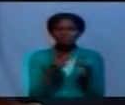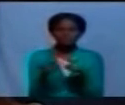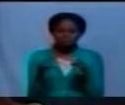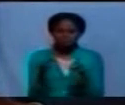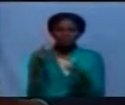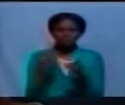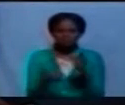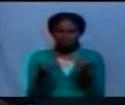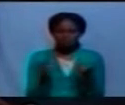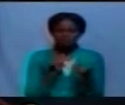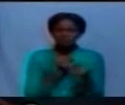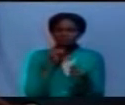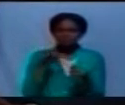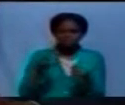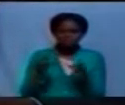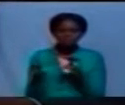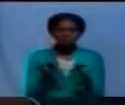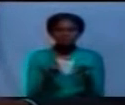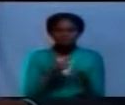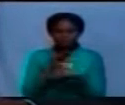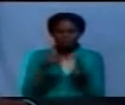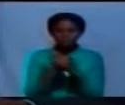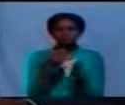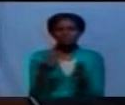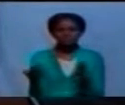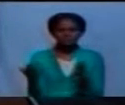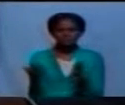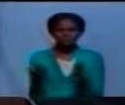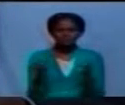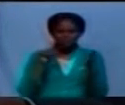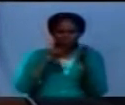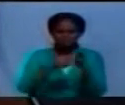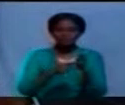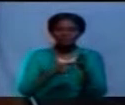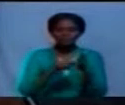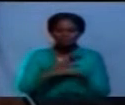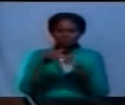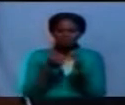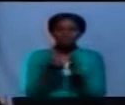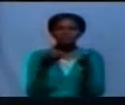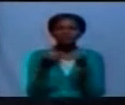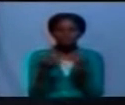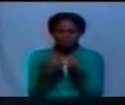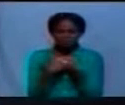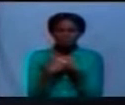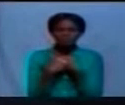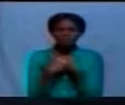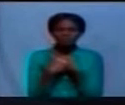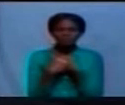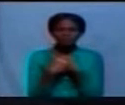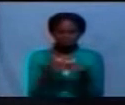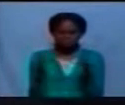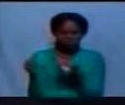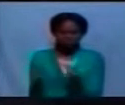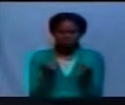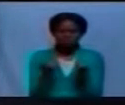and what you need not to do. All these things point to the fact that we all want to have a stable and strong